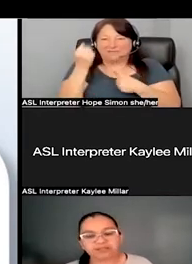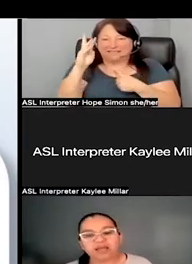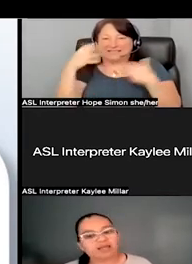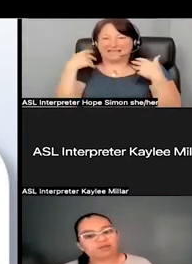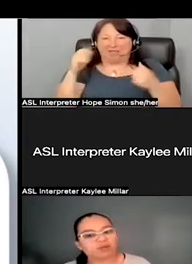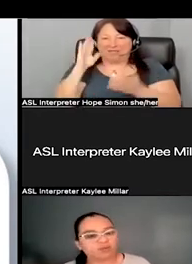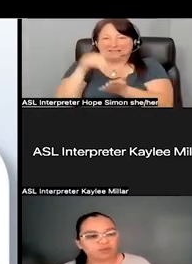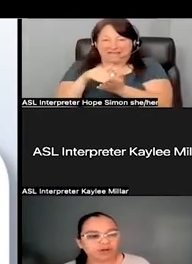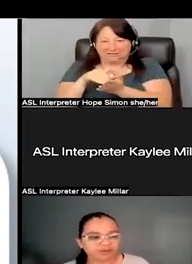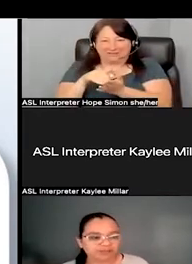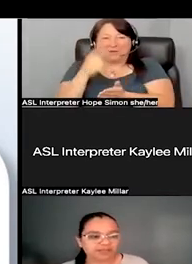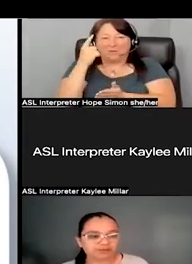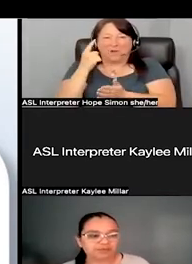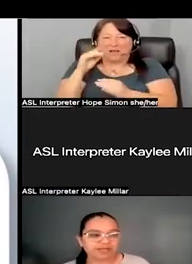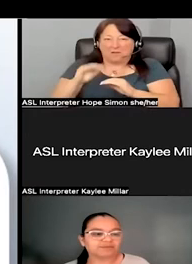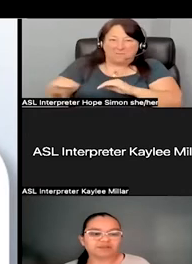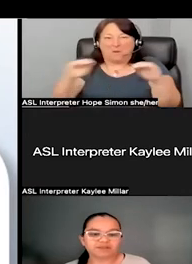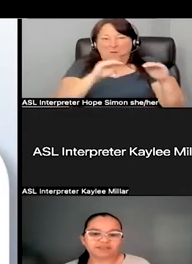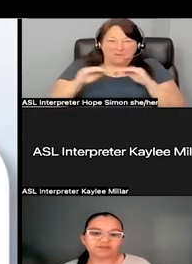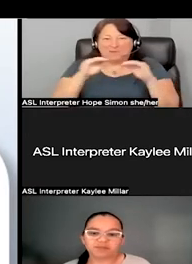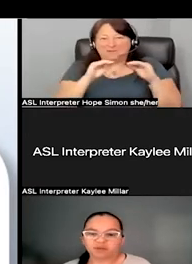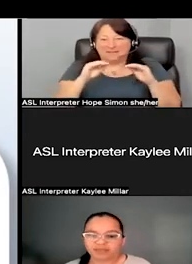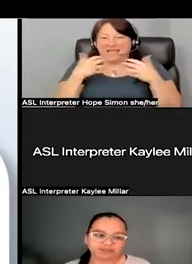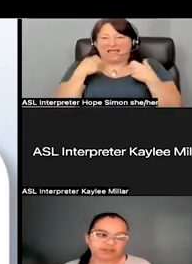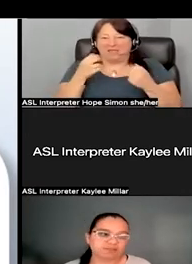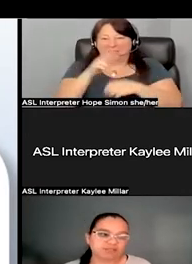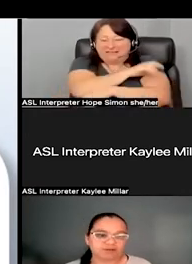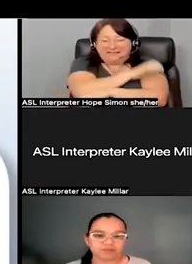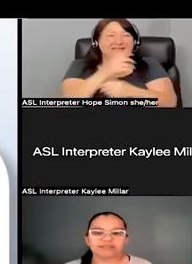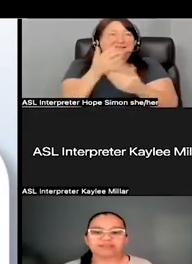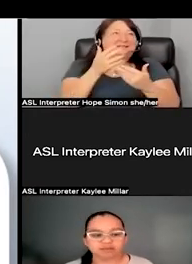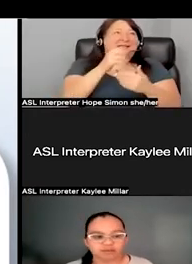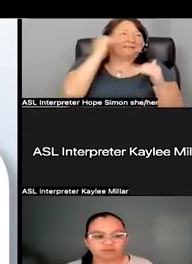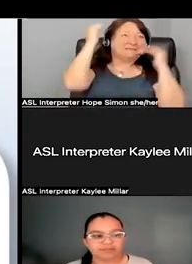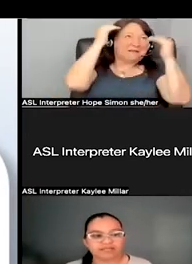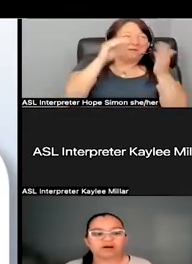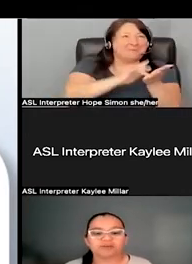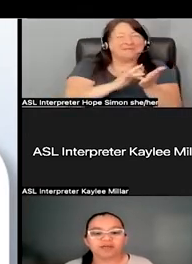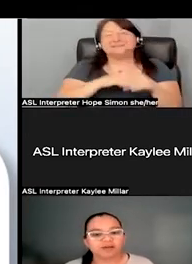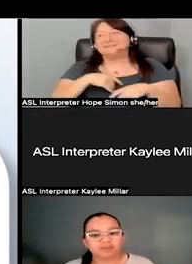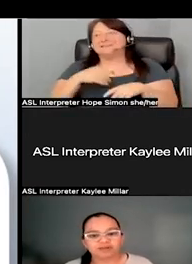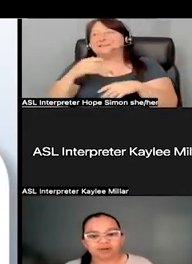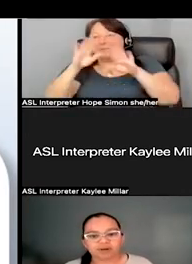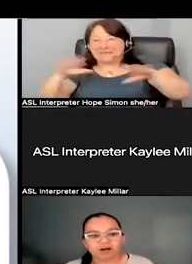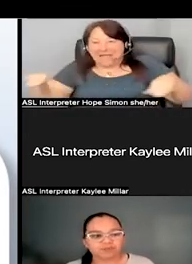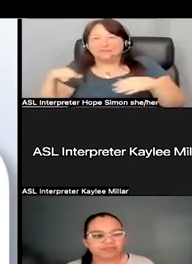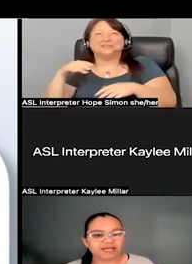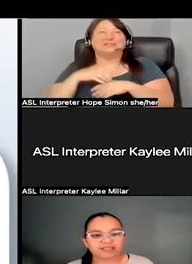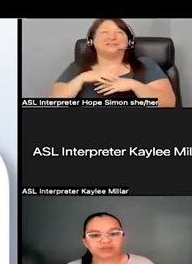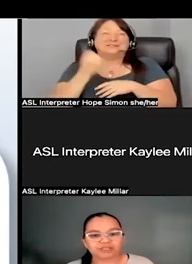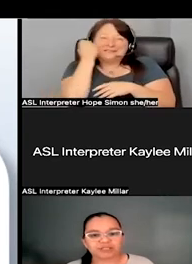centers and one mobile health clinic. We have services from adult medicine, pediatrics, dental, women's health, behavioral